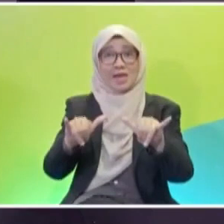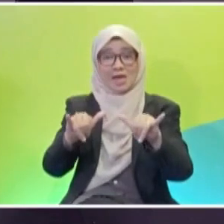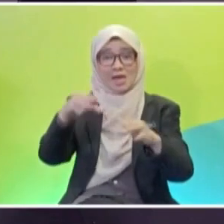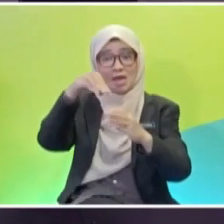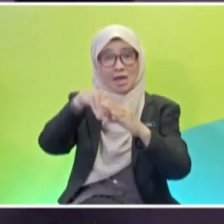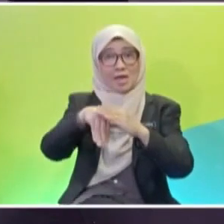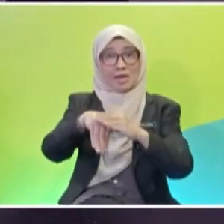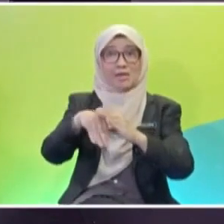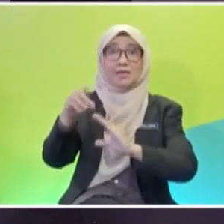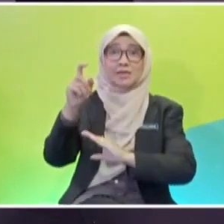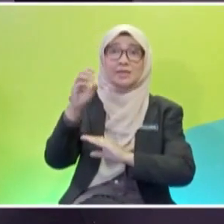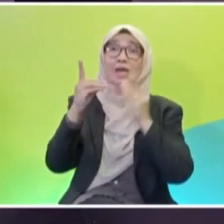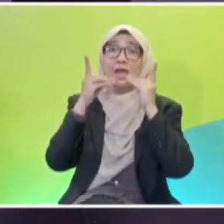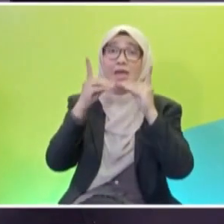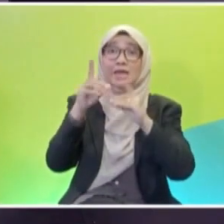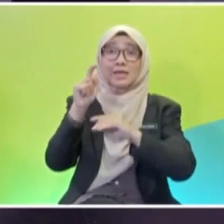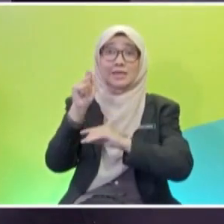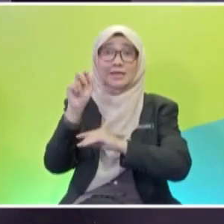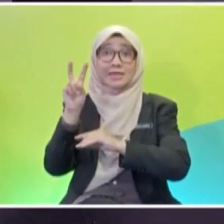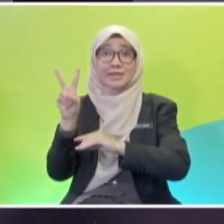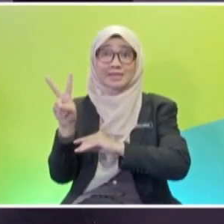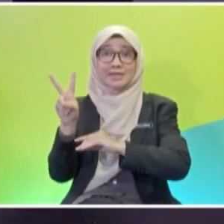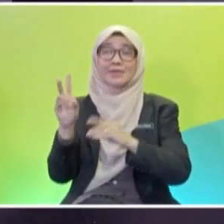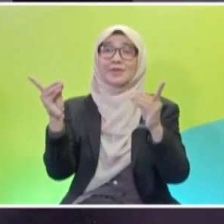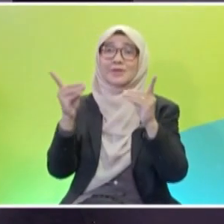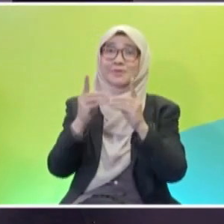more classes as well. Now, until we meet again,